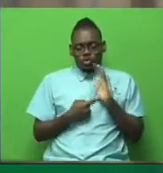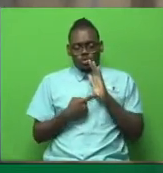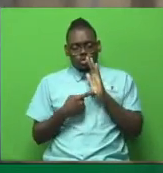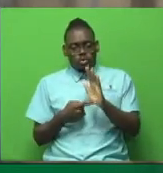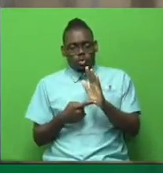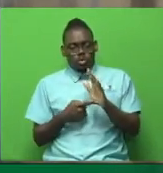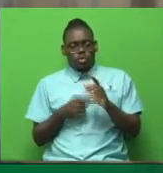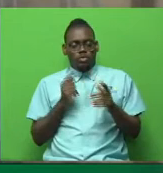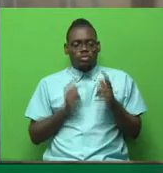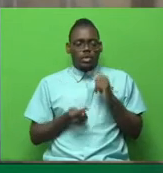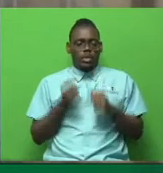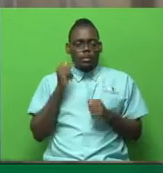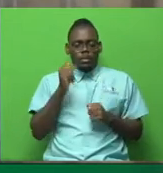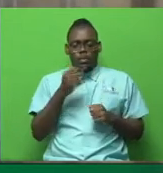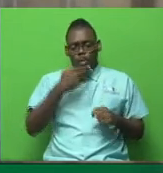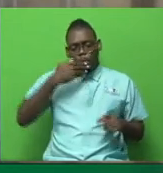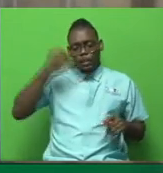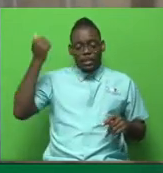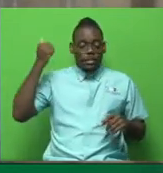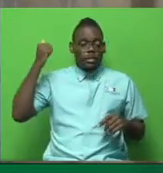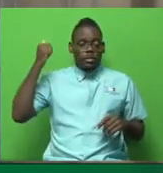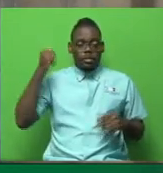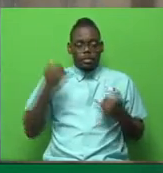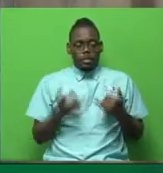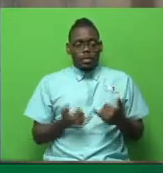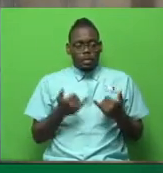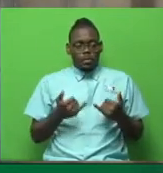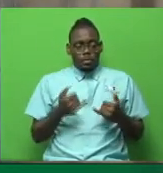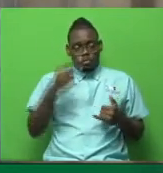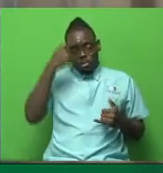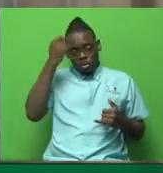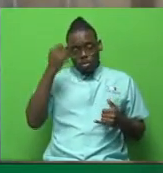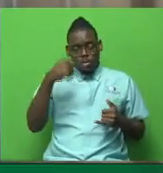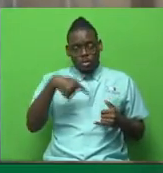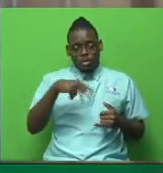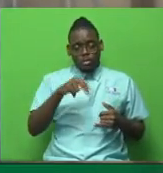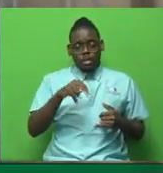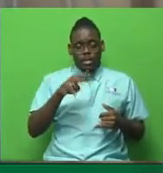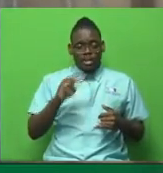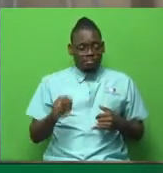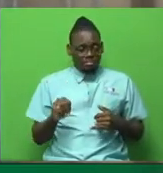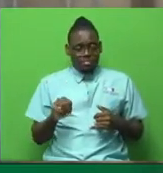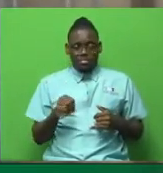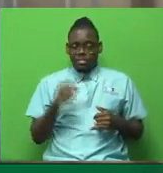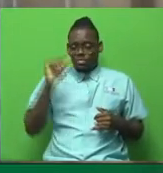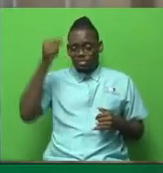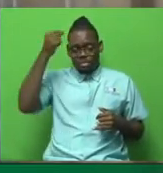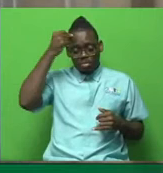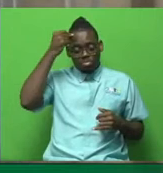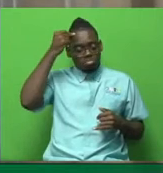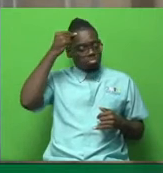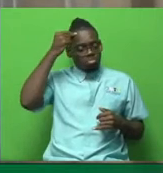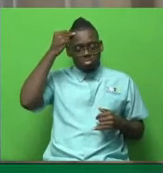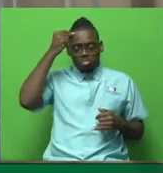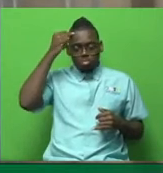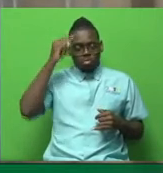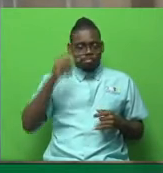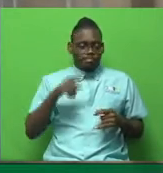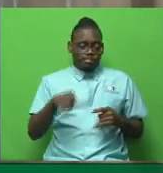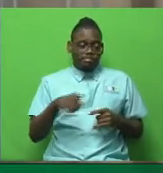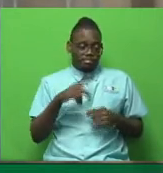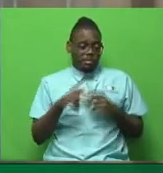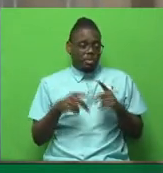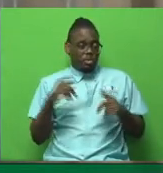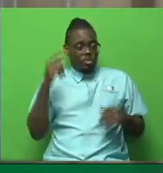well we who live in a real world is Citizens outside at the 1.4 million citizens outside here they knew